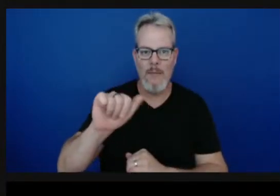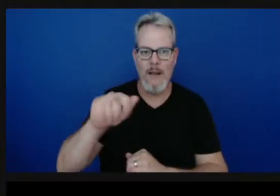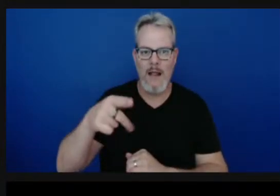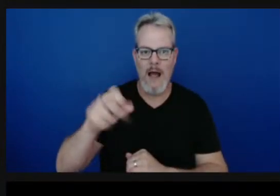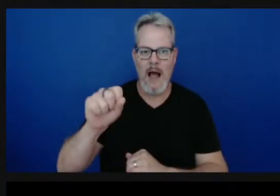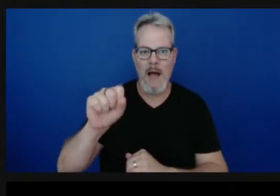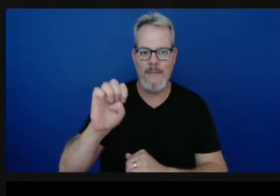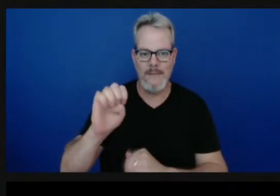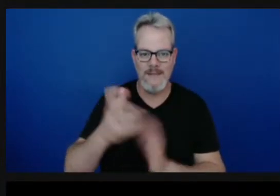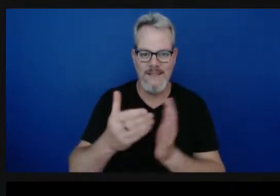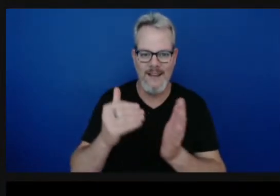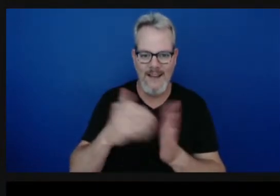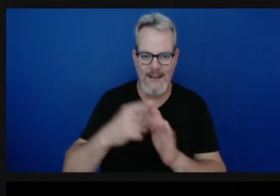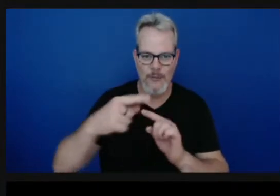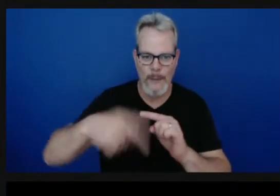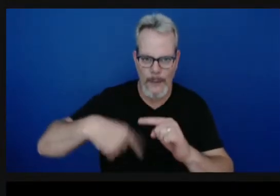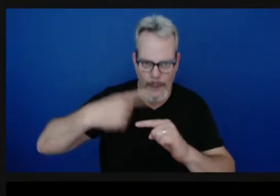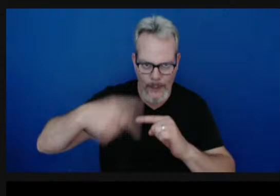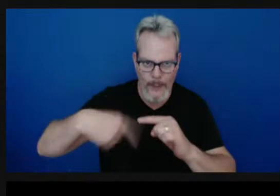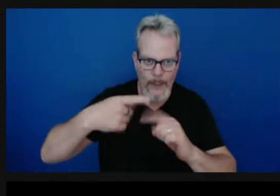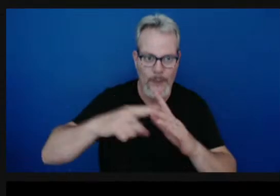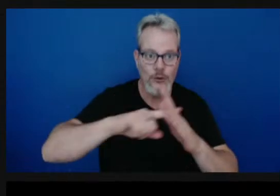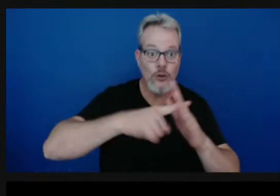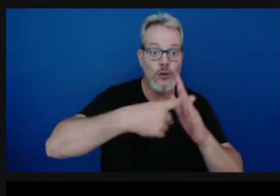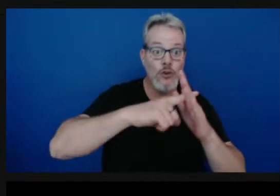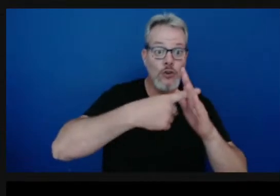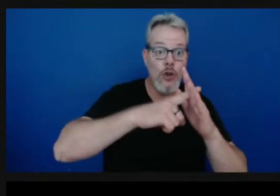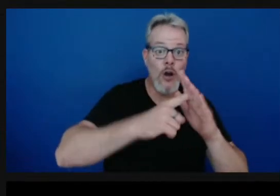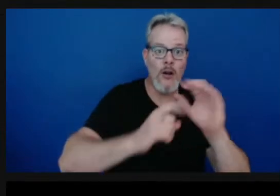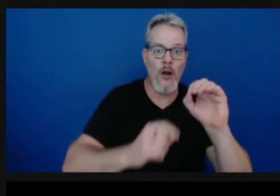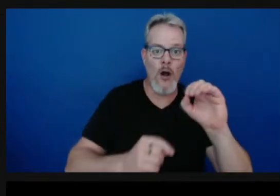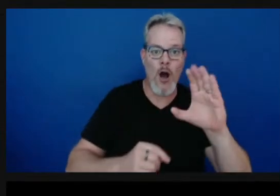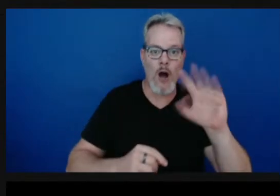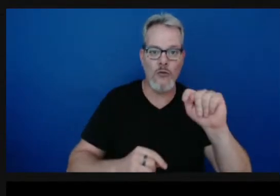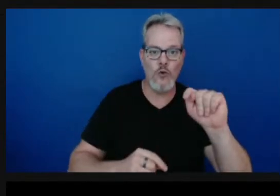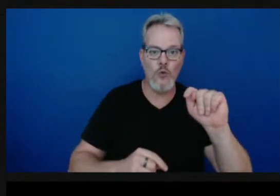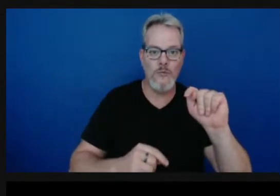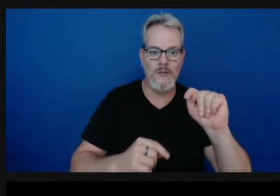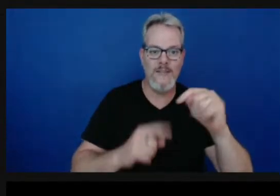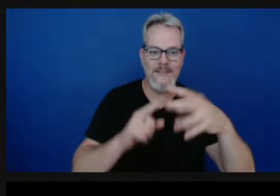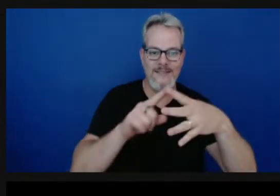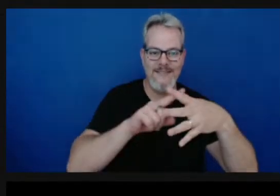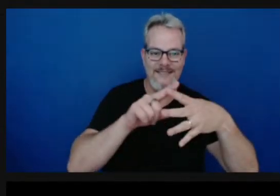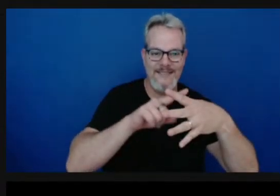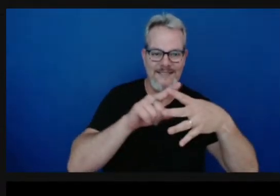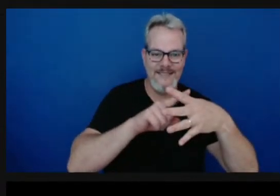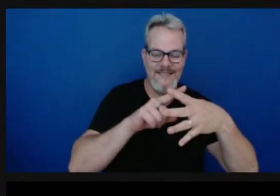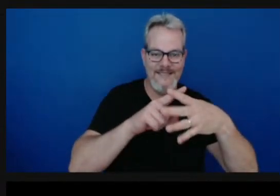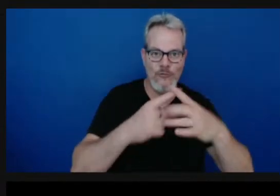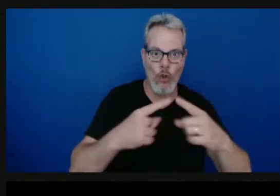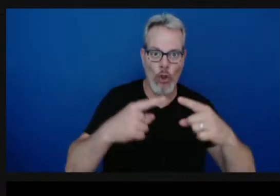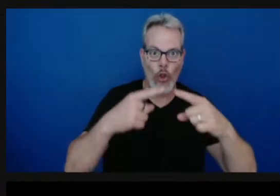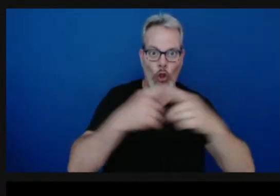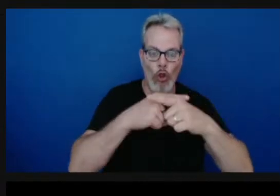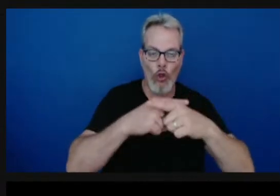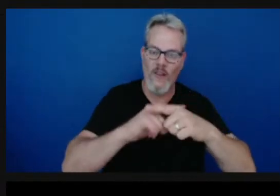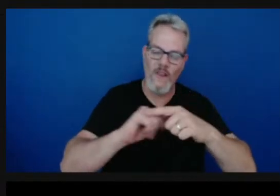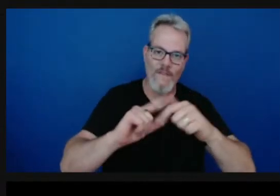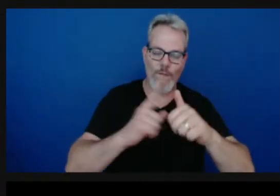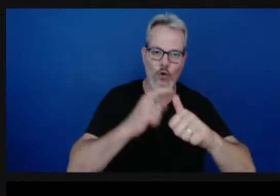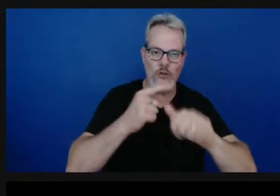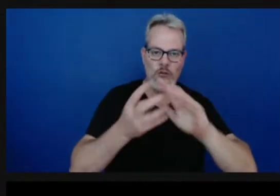off here. We're starting this at the beginning of October. So this is coincident with that first big intrusion into the Southwest